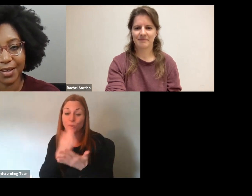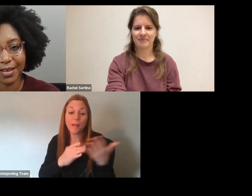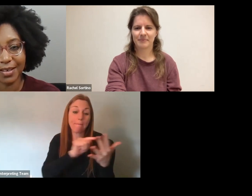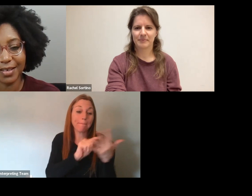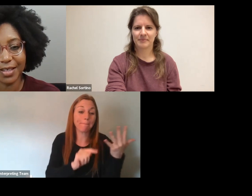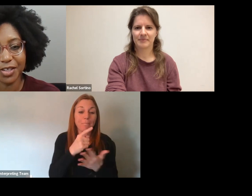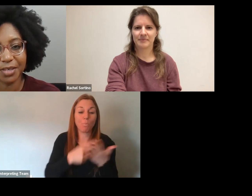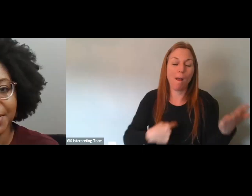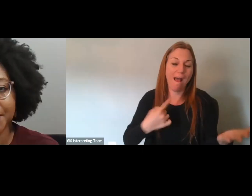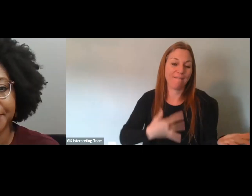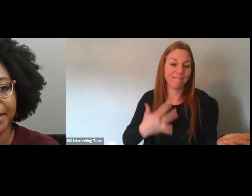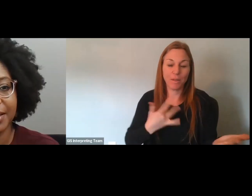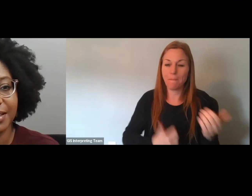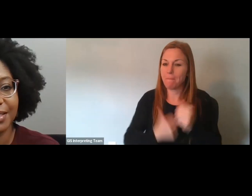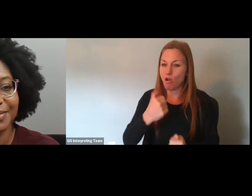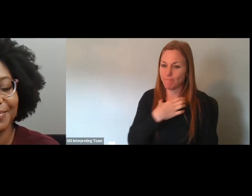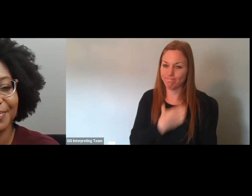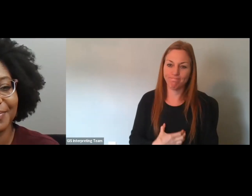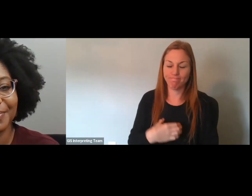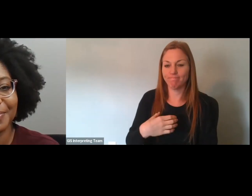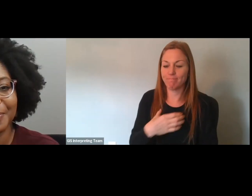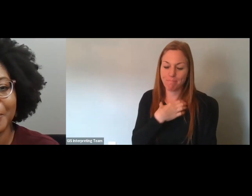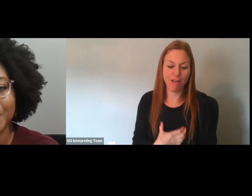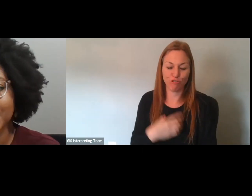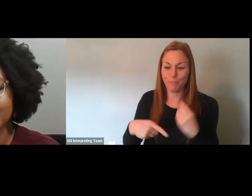go ahead and share my screen.